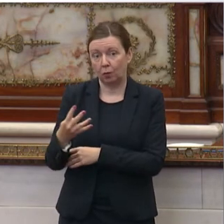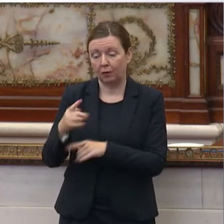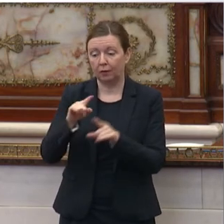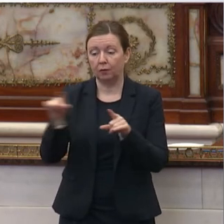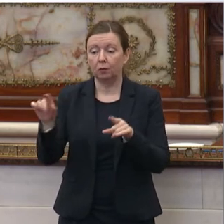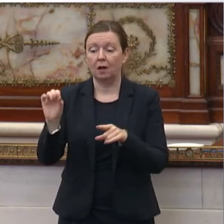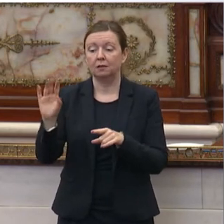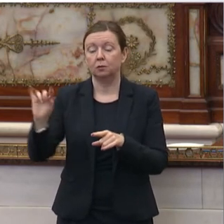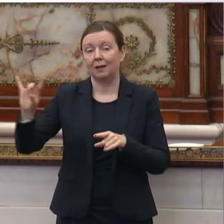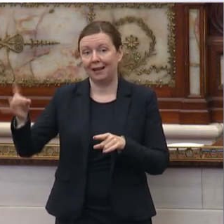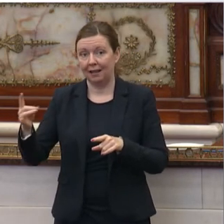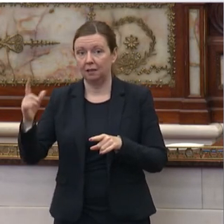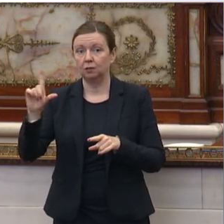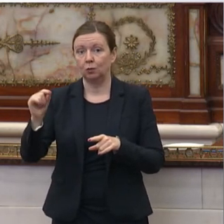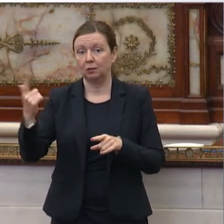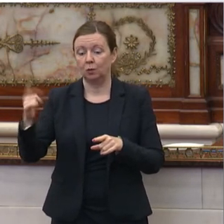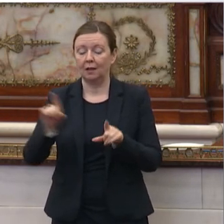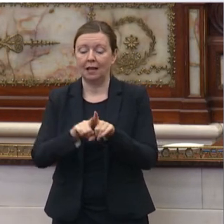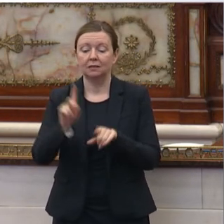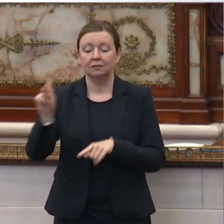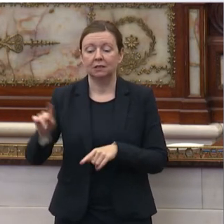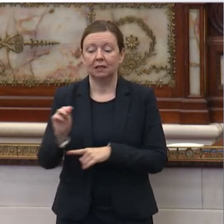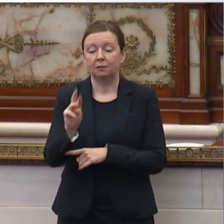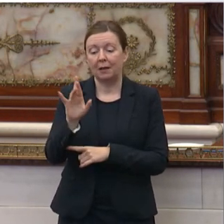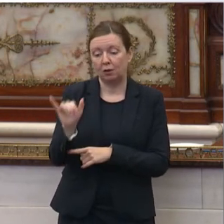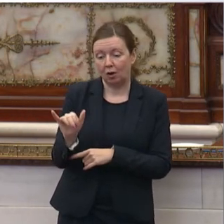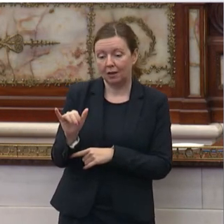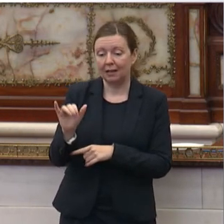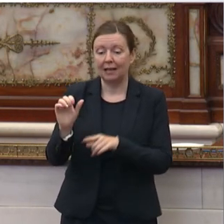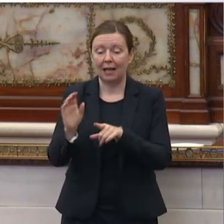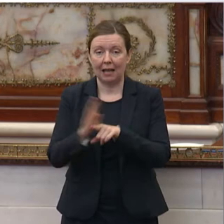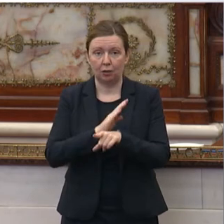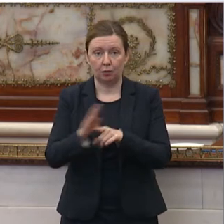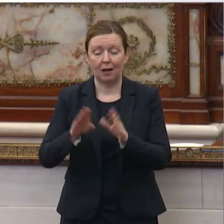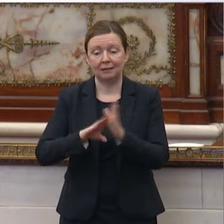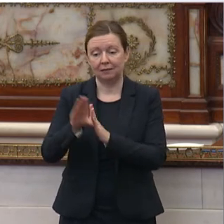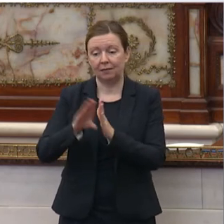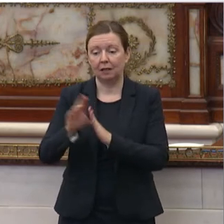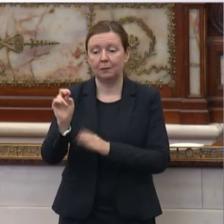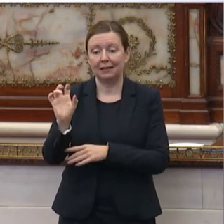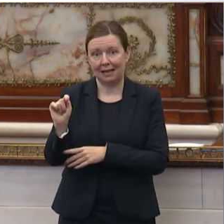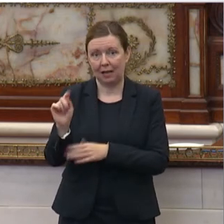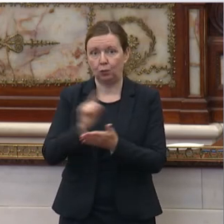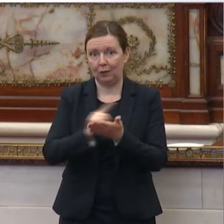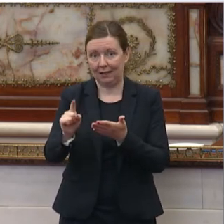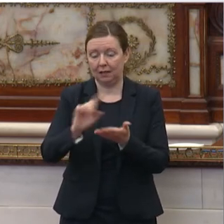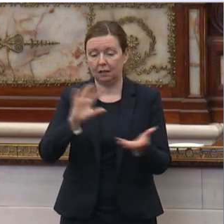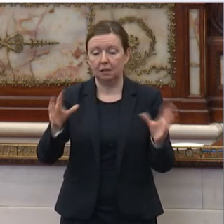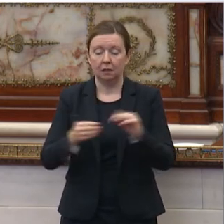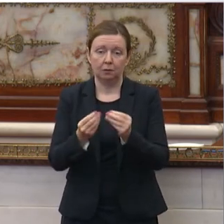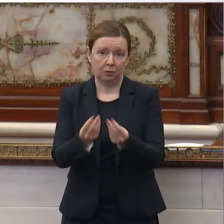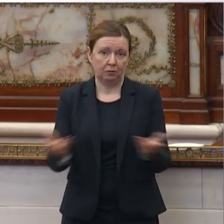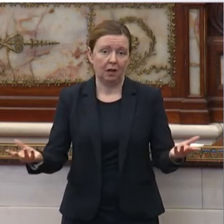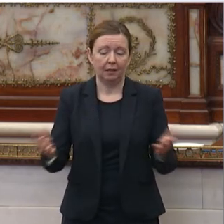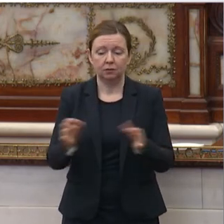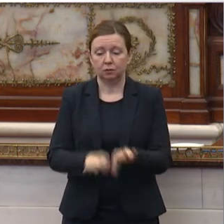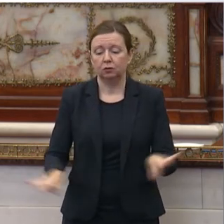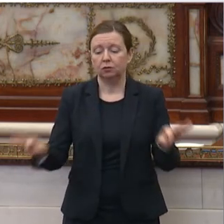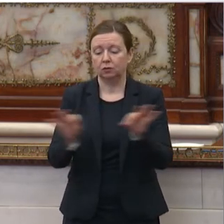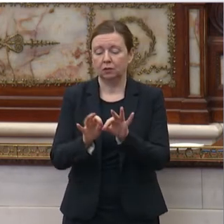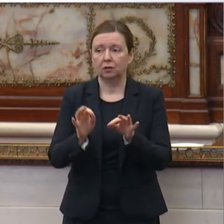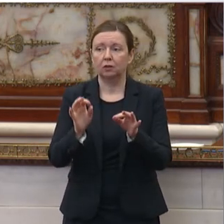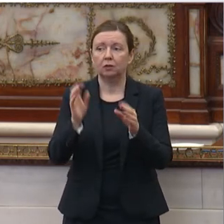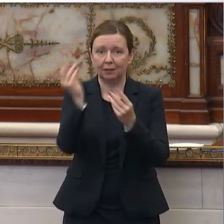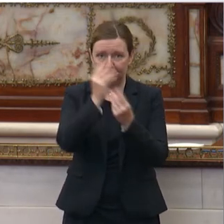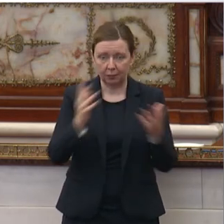8th, 2021 as Philadelphia Minority Enterprise Development Med Week, which provides critical information, resources, opportunities,